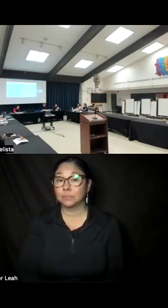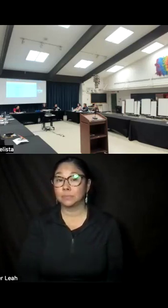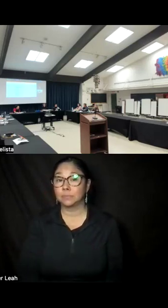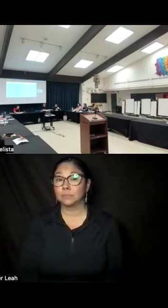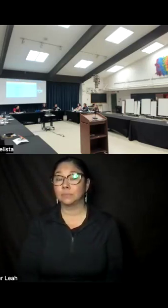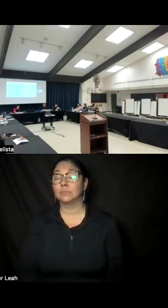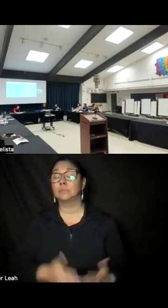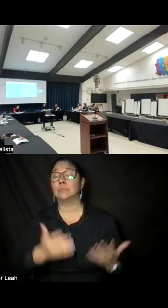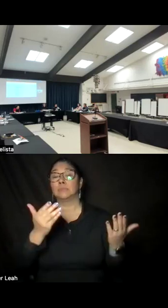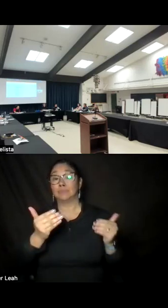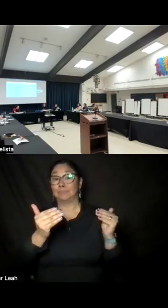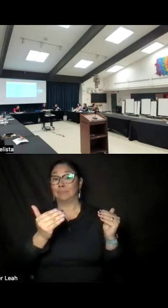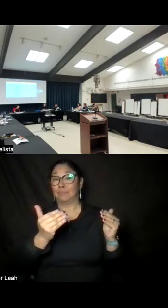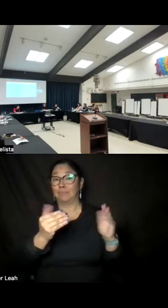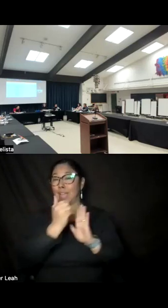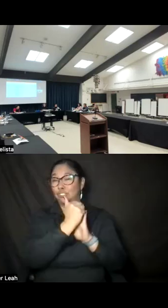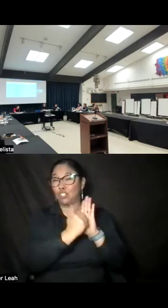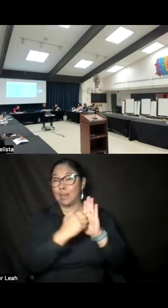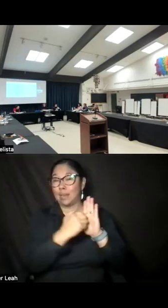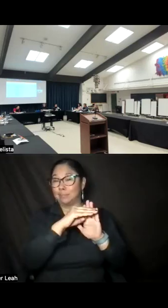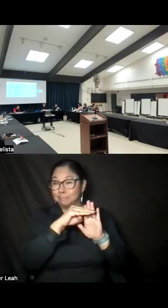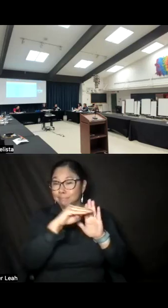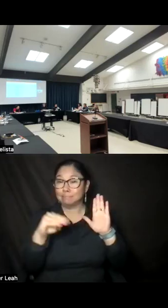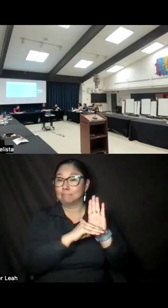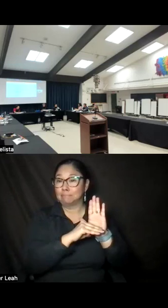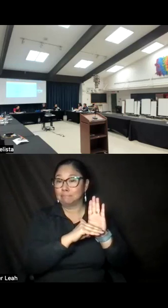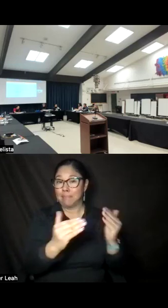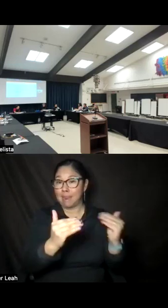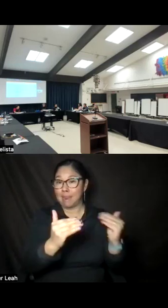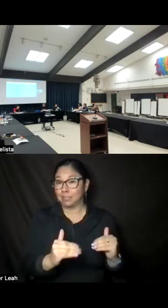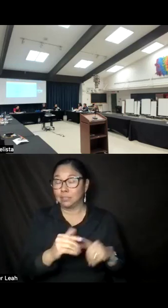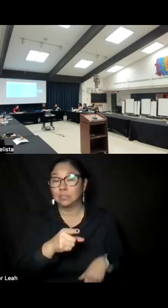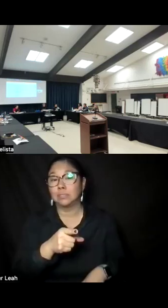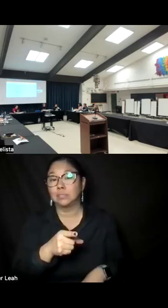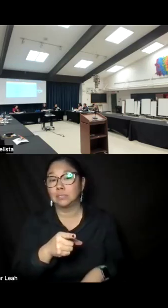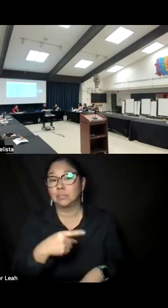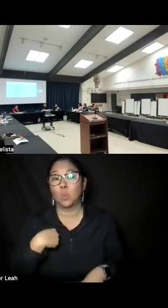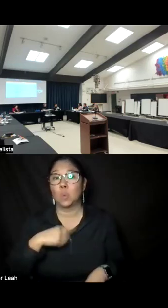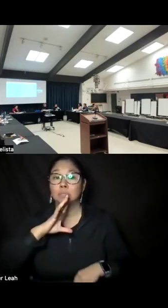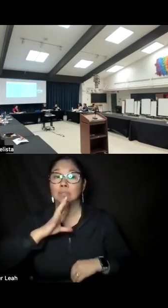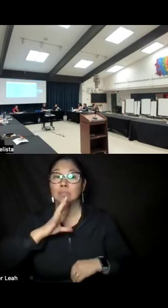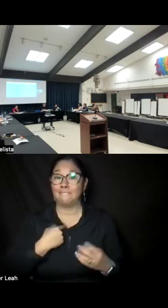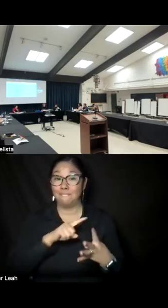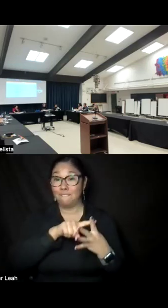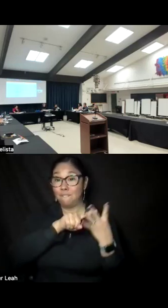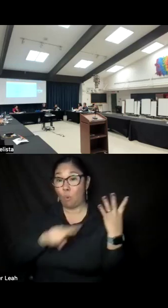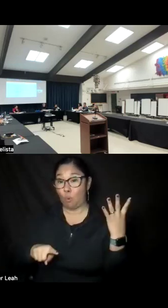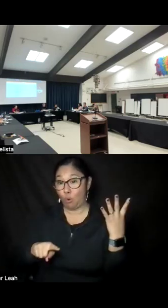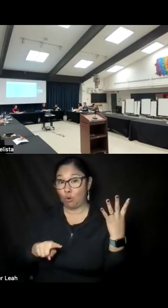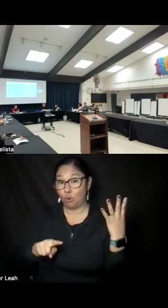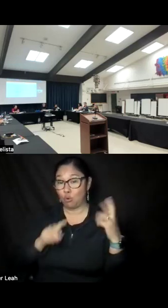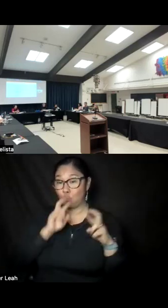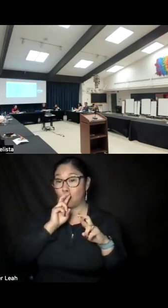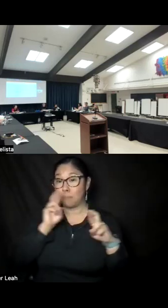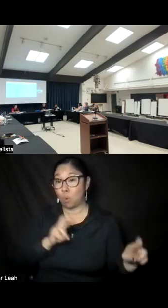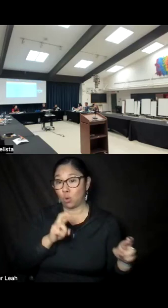So next on our agenda is we are going to have 4 reports from